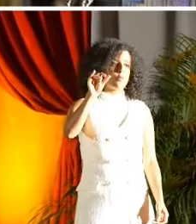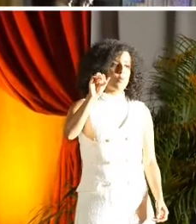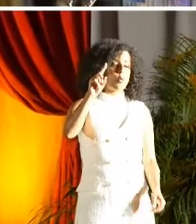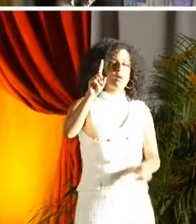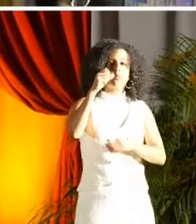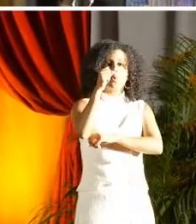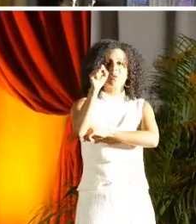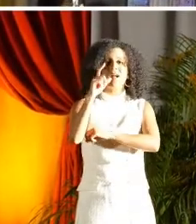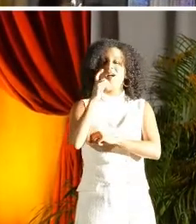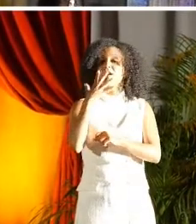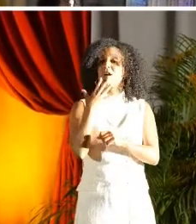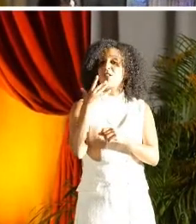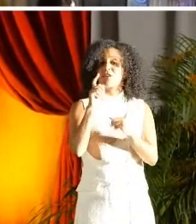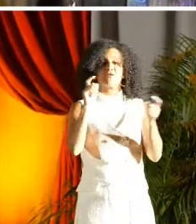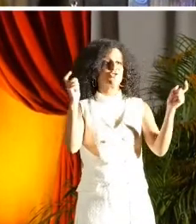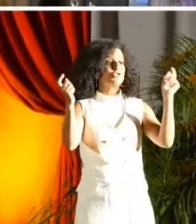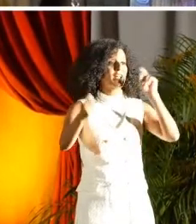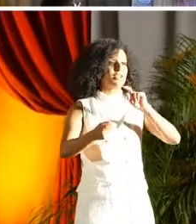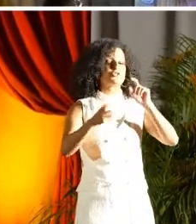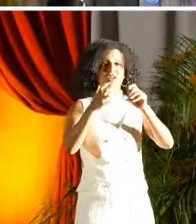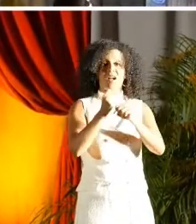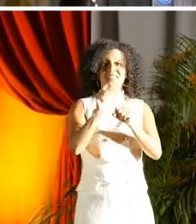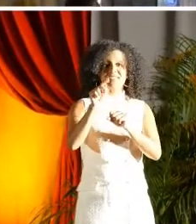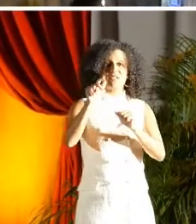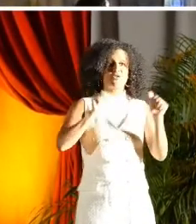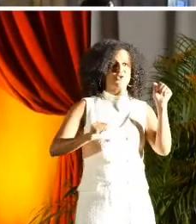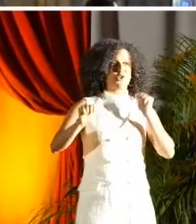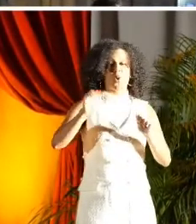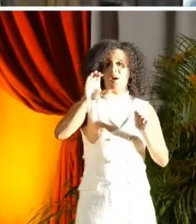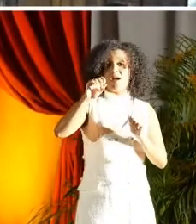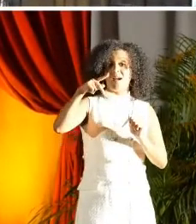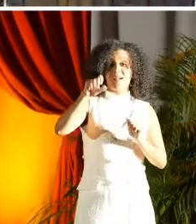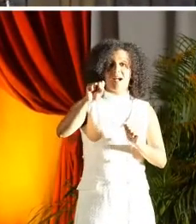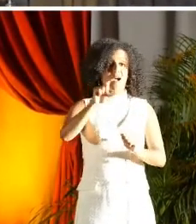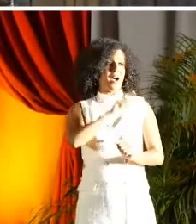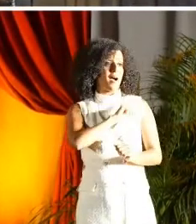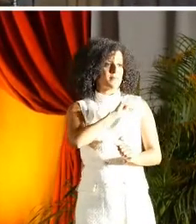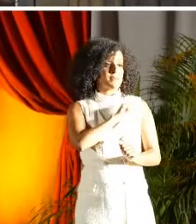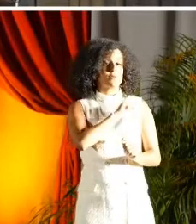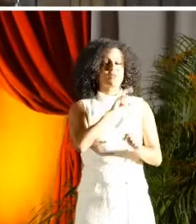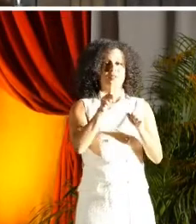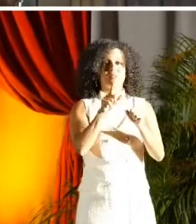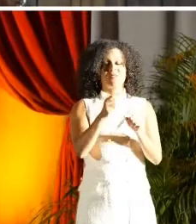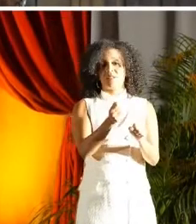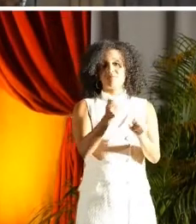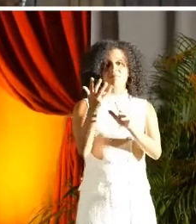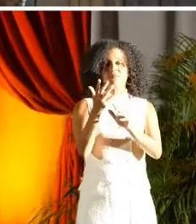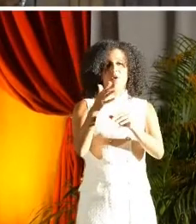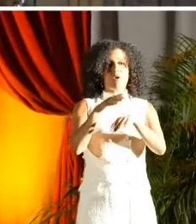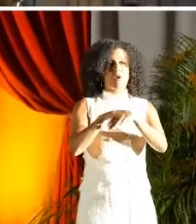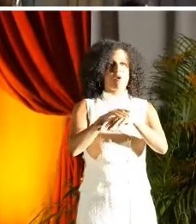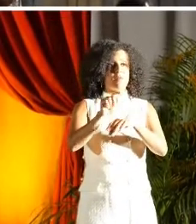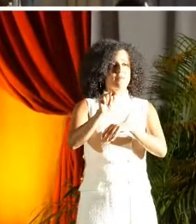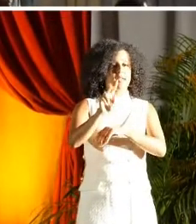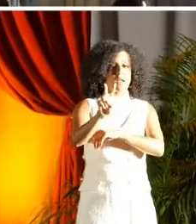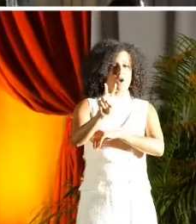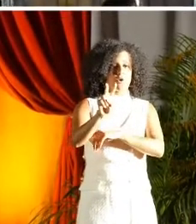the Color of Change got that TV show called Cops. They got it taken off the air.